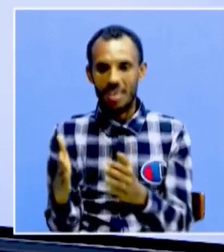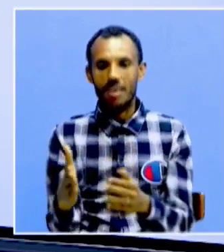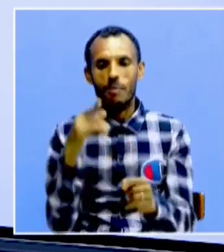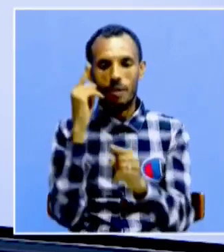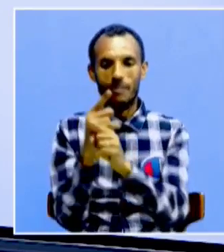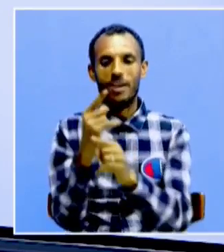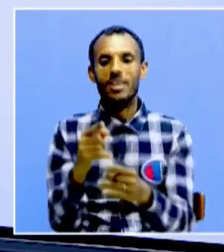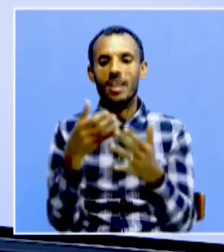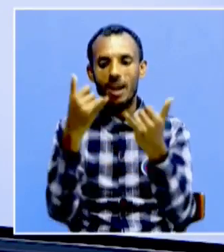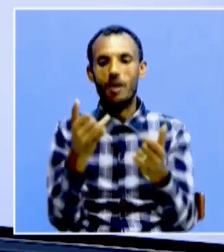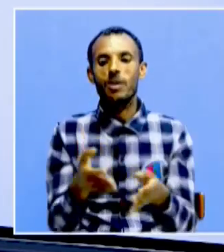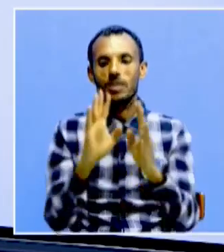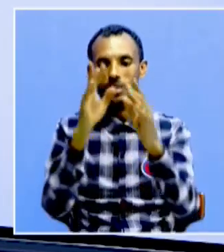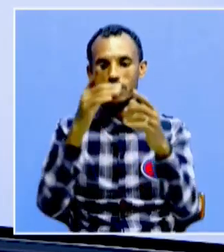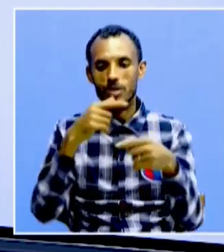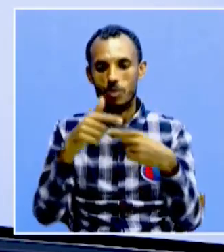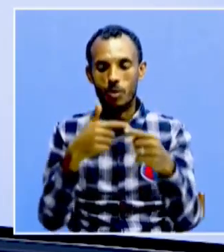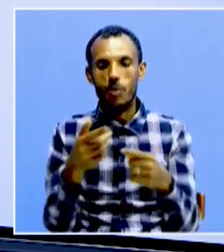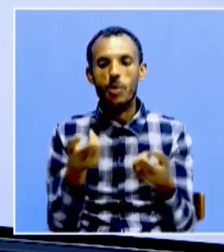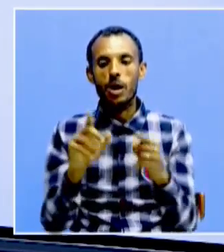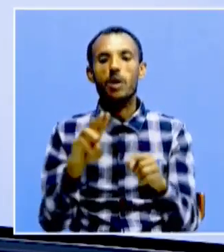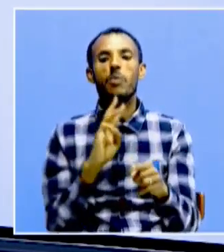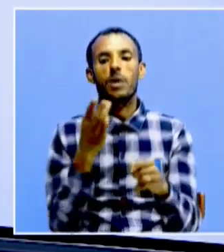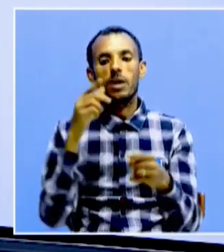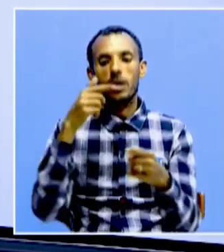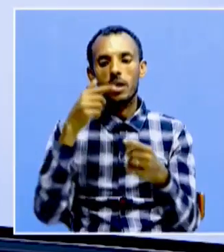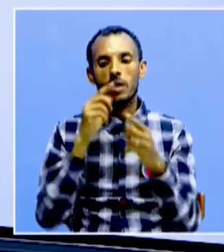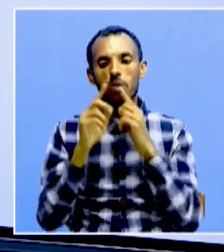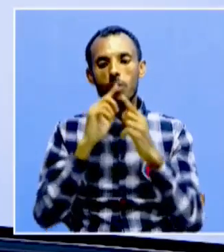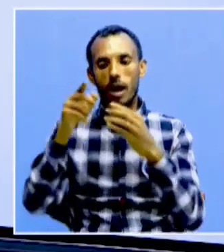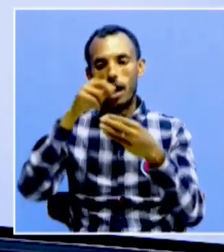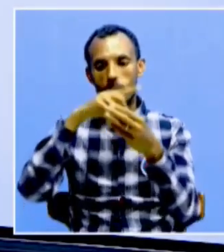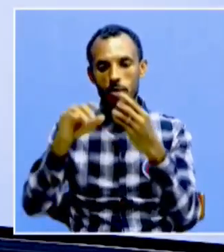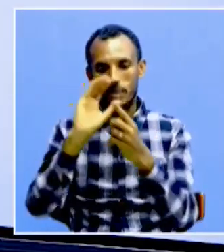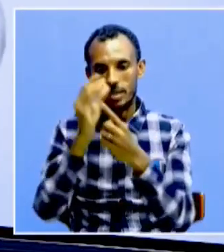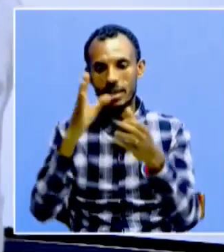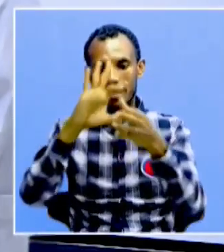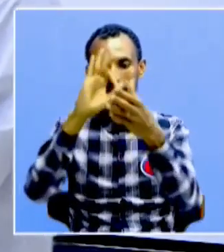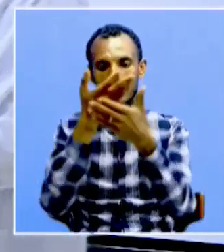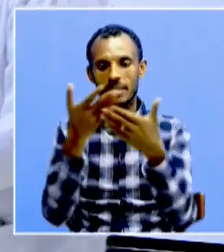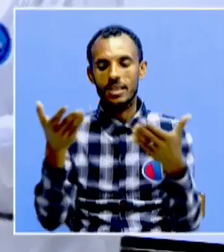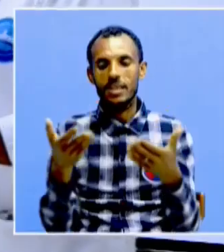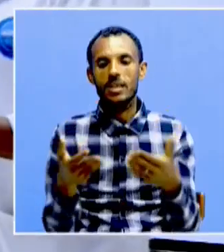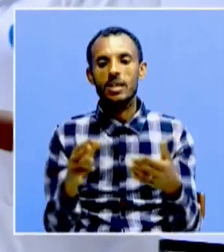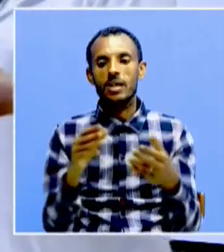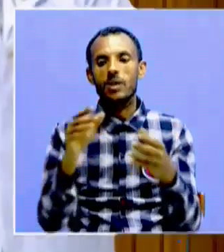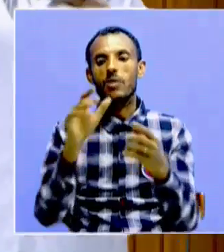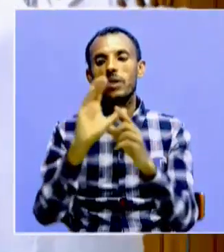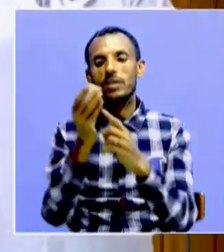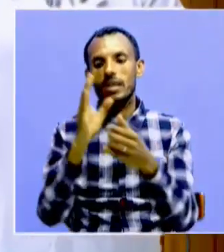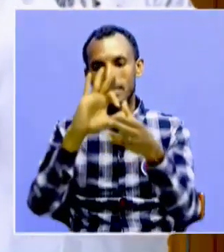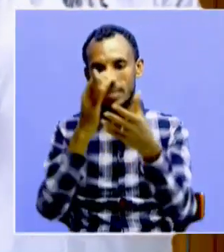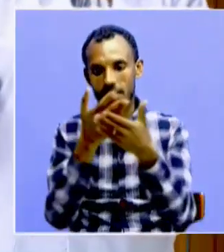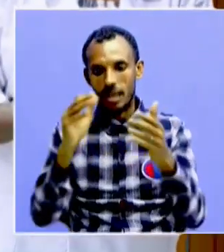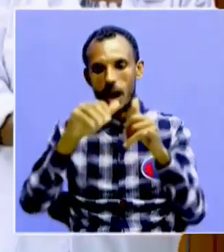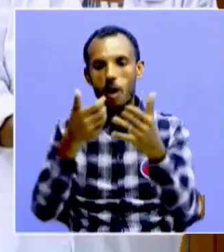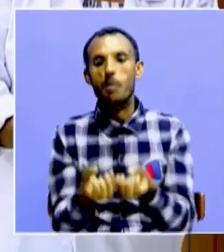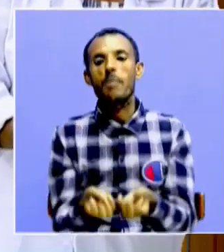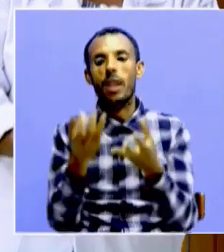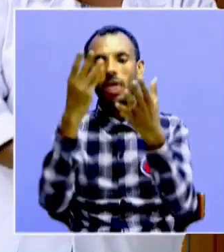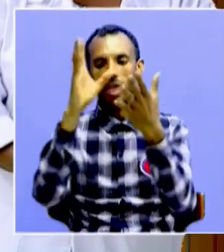Perfect. Now let's go. When we talk about conditional sentence, we said that conditional sentence has got how many